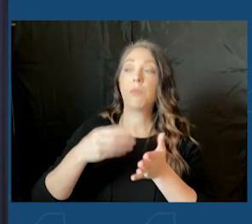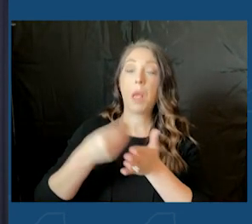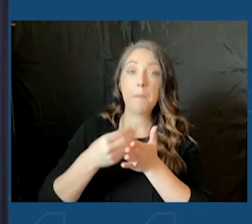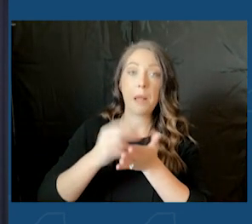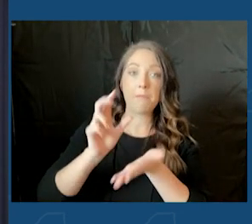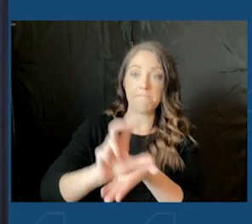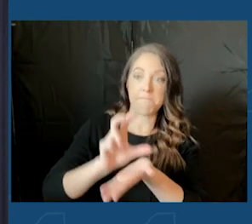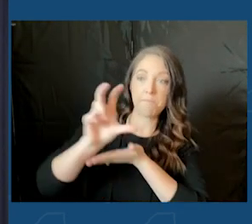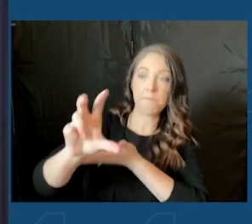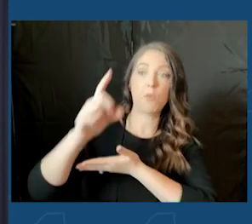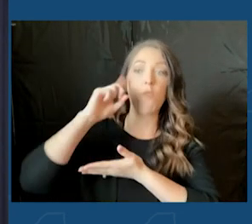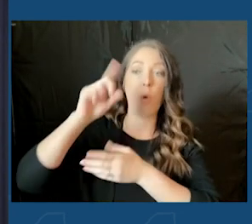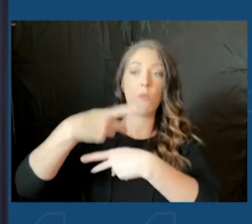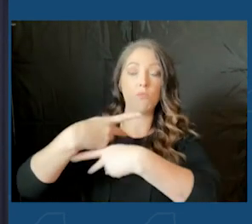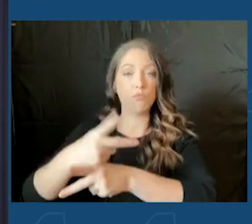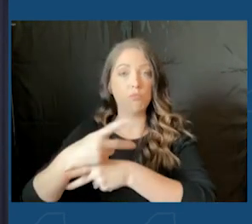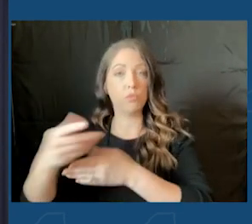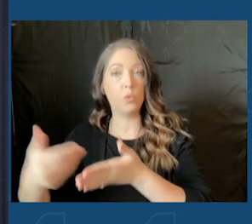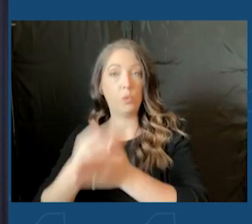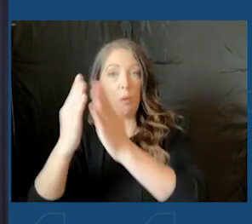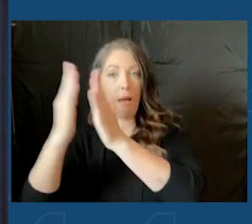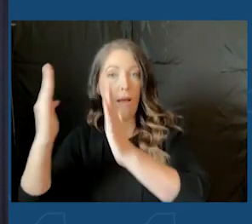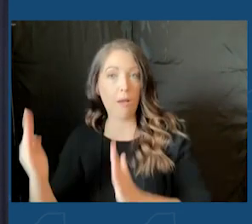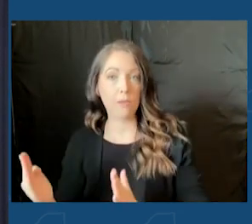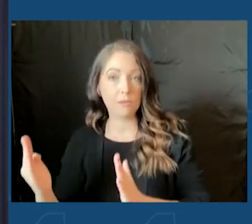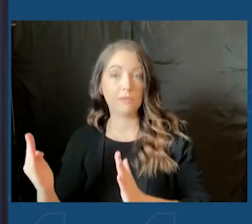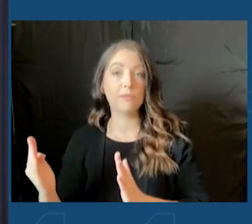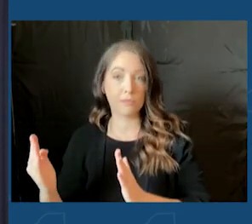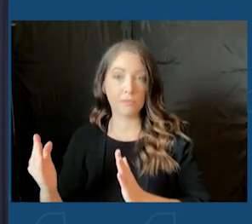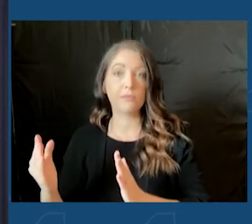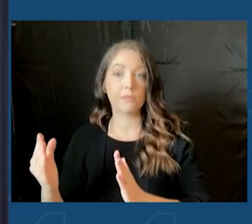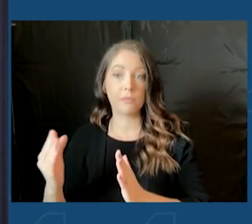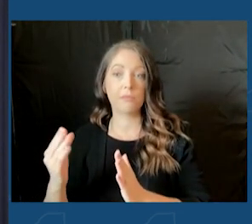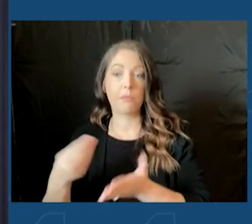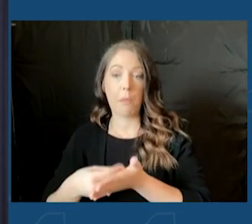housing. It also invests enormous amounts of money in